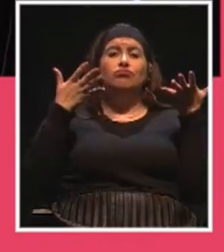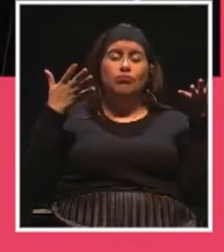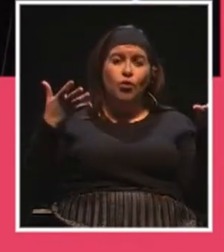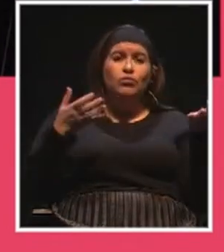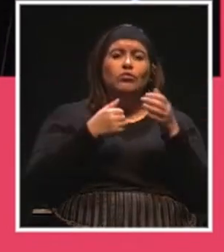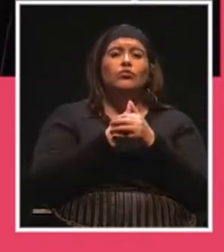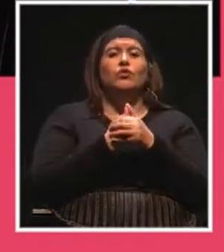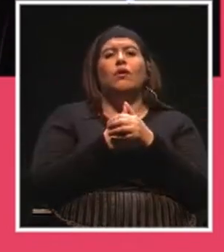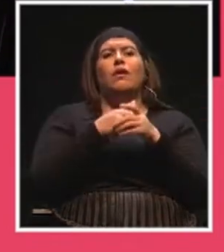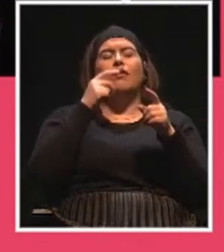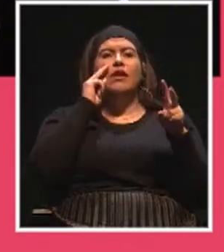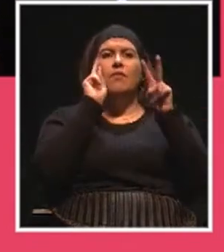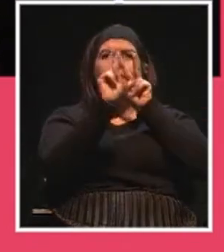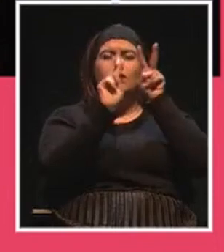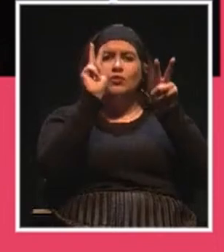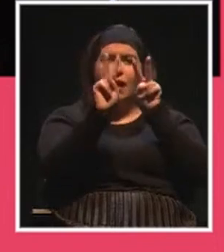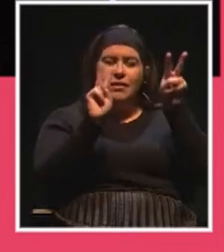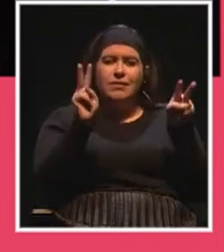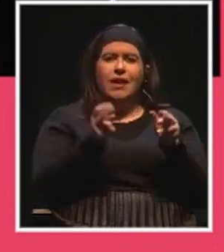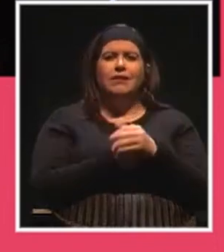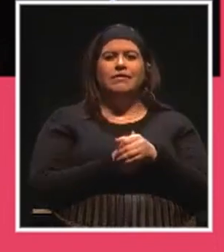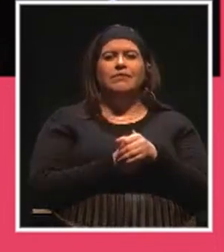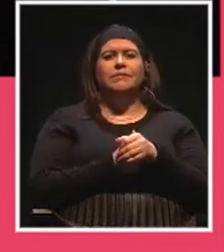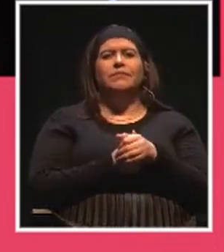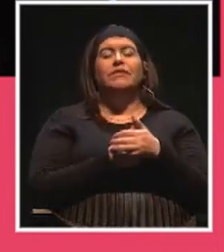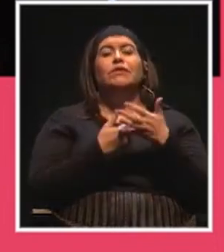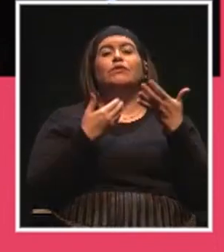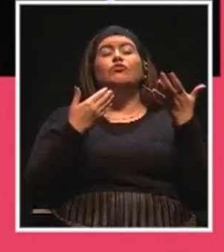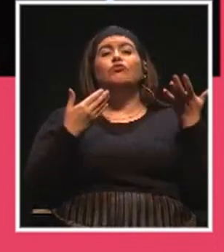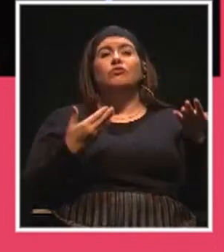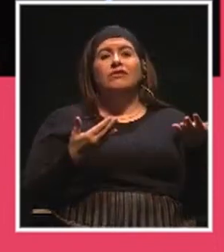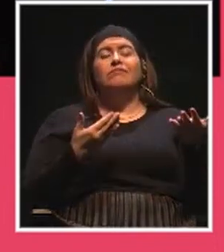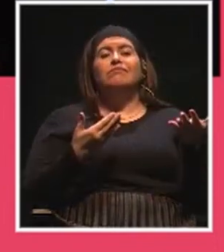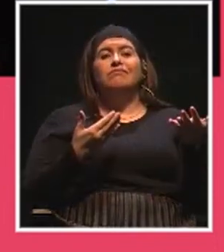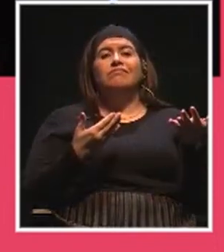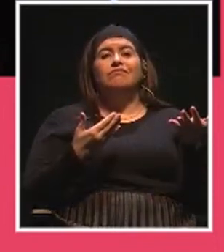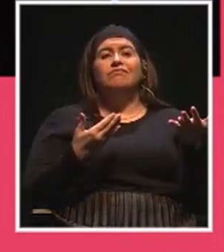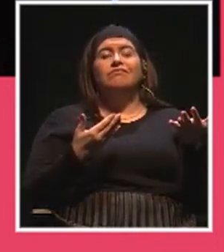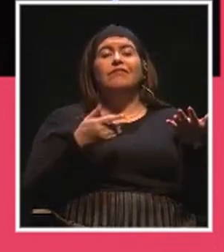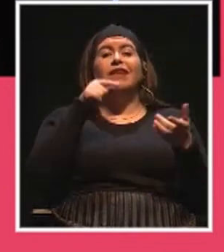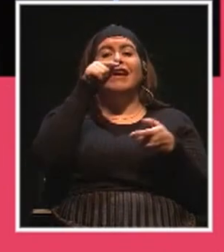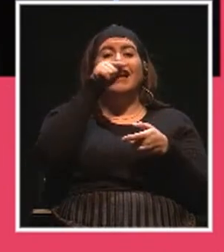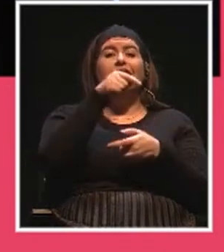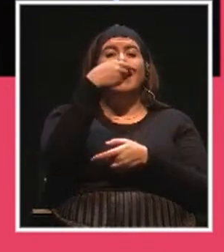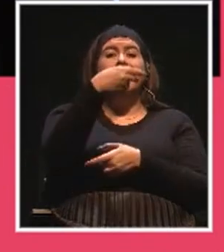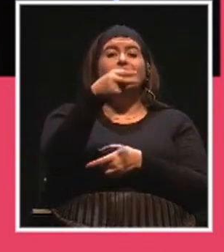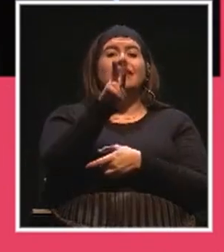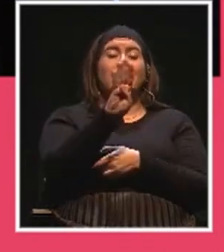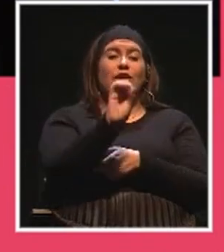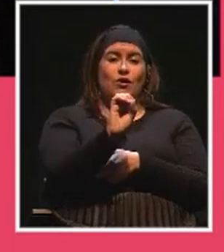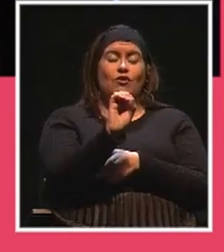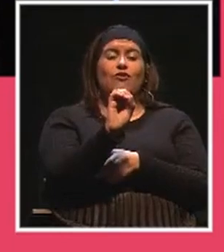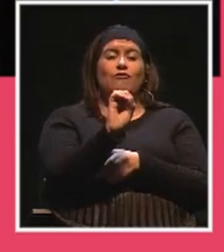he said, do you think that maybe HBO.com could put together some kind of like